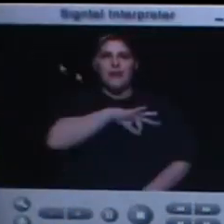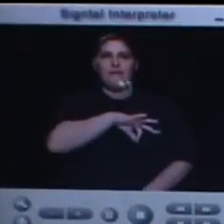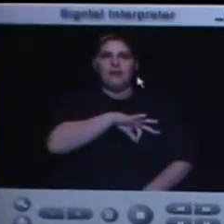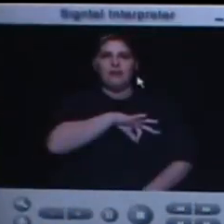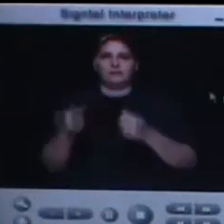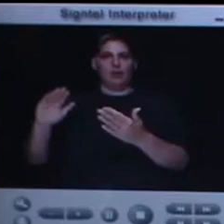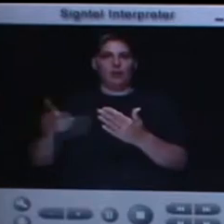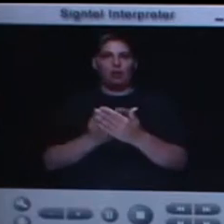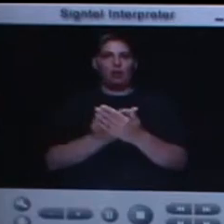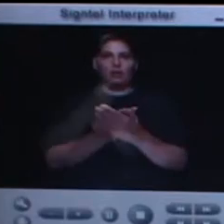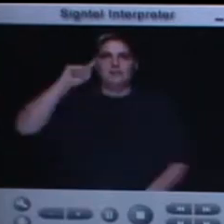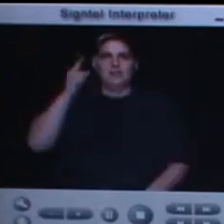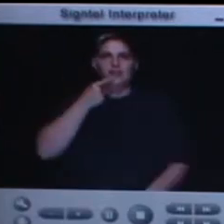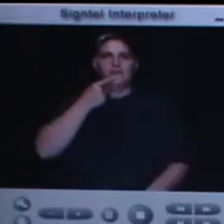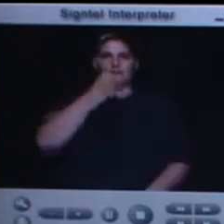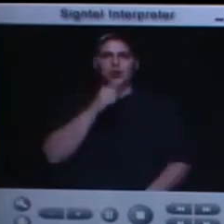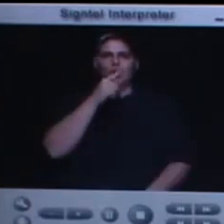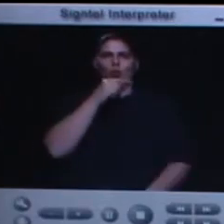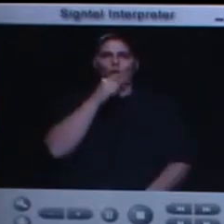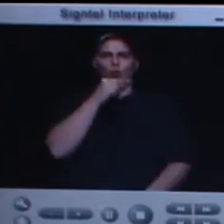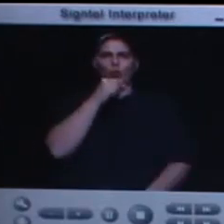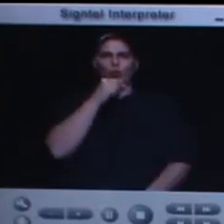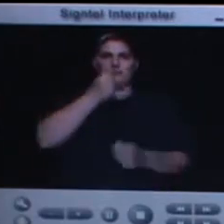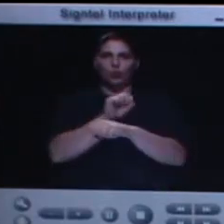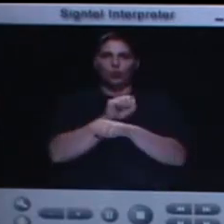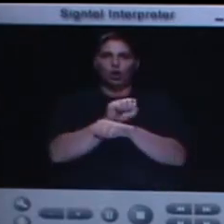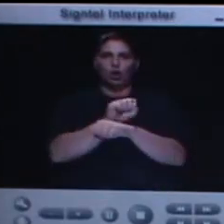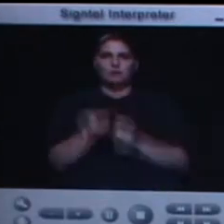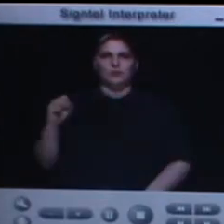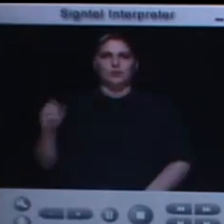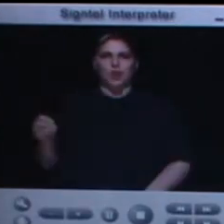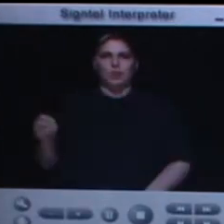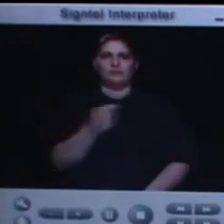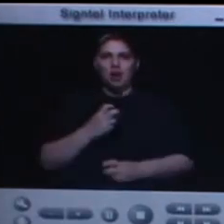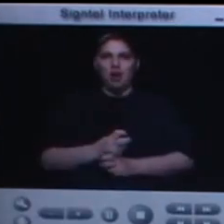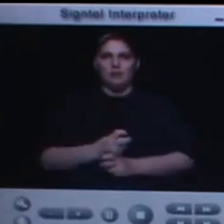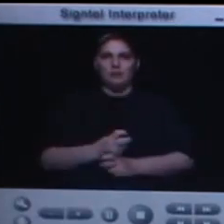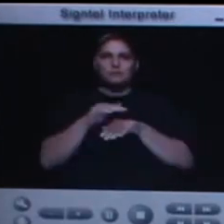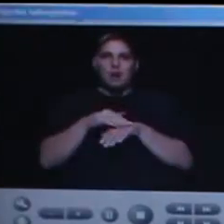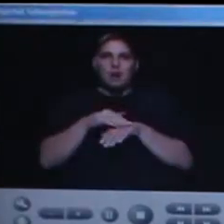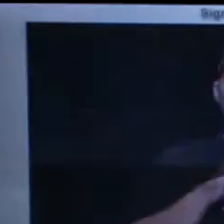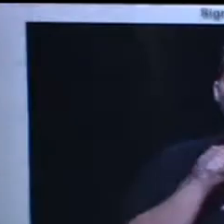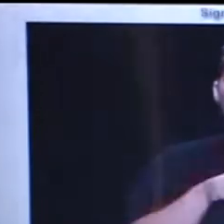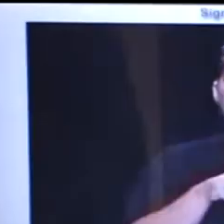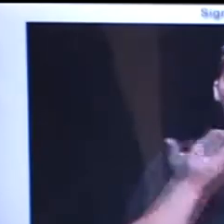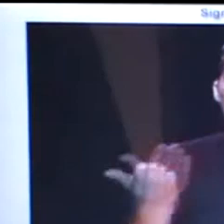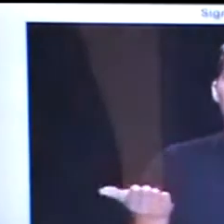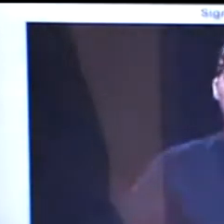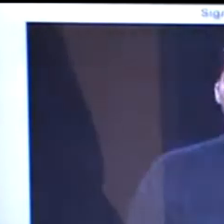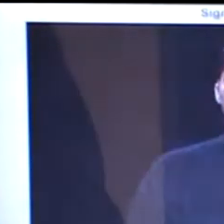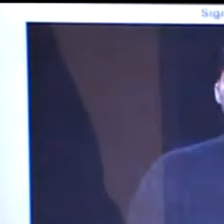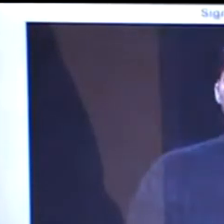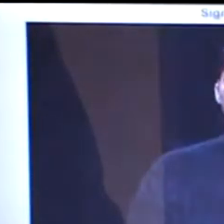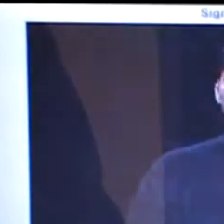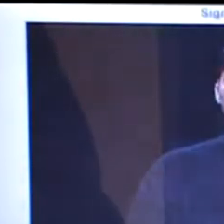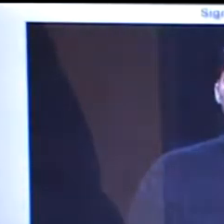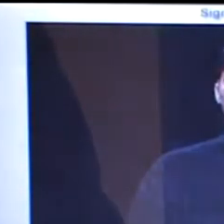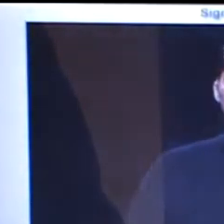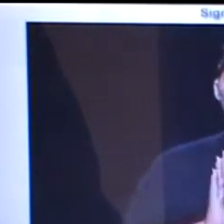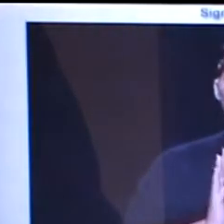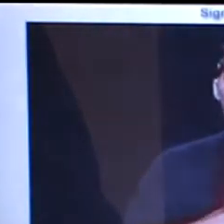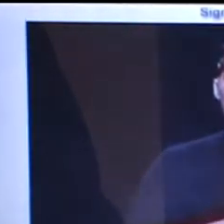credit to all deaf who worked so hard on this product.